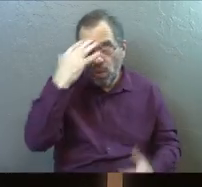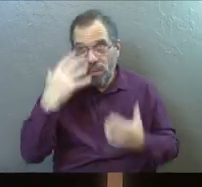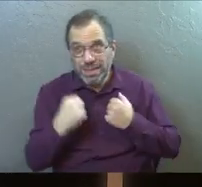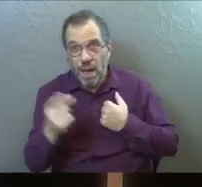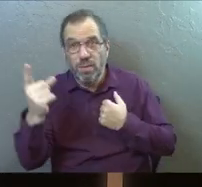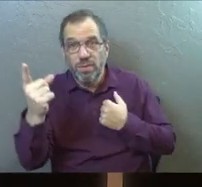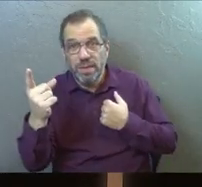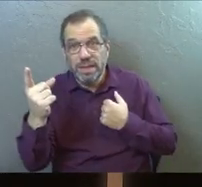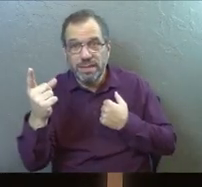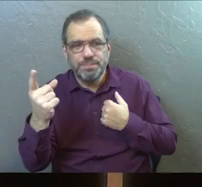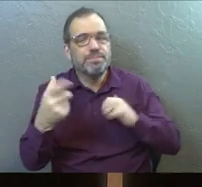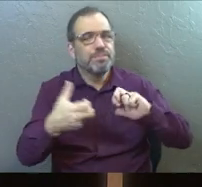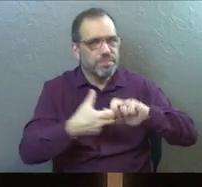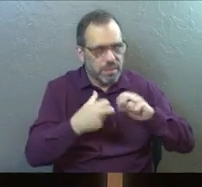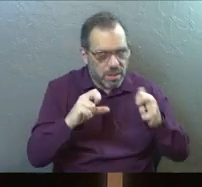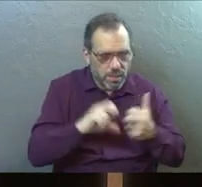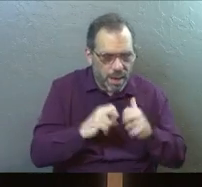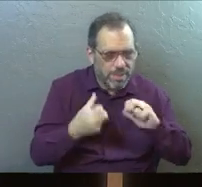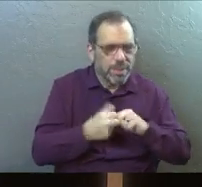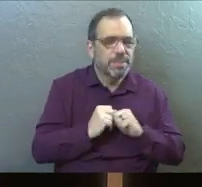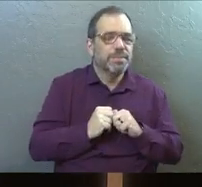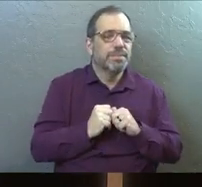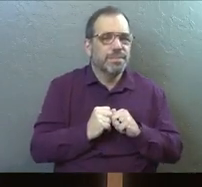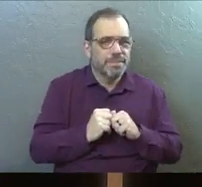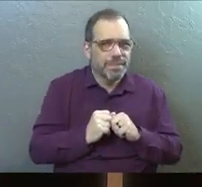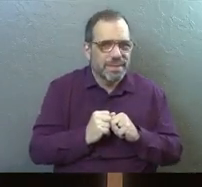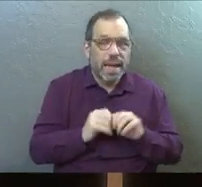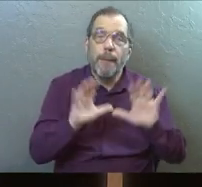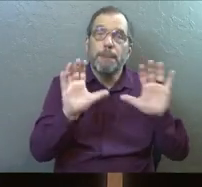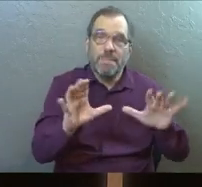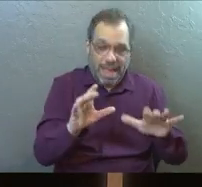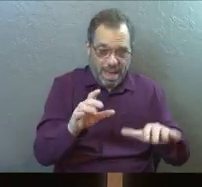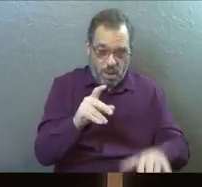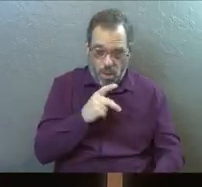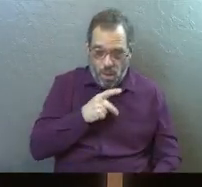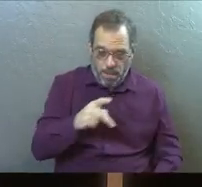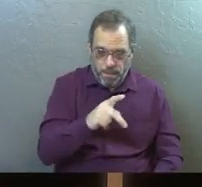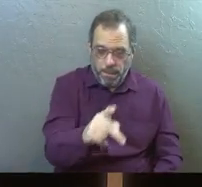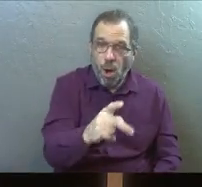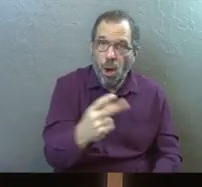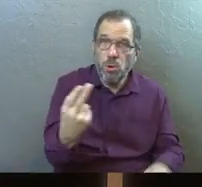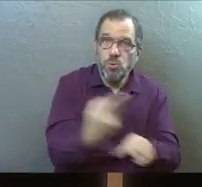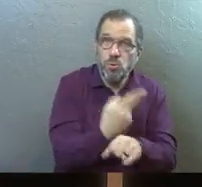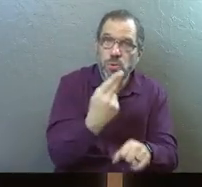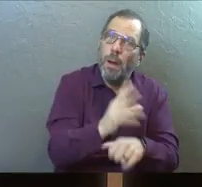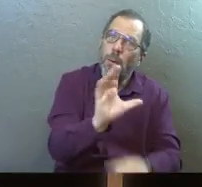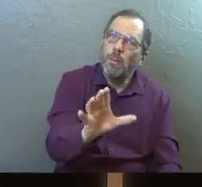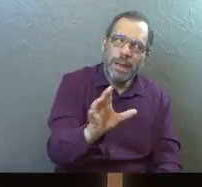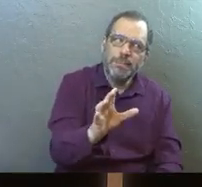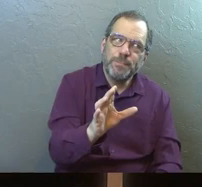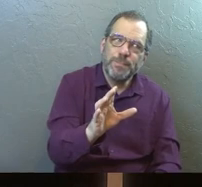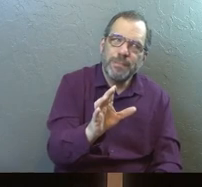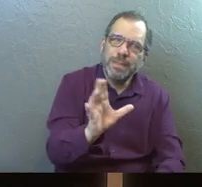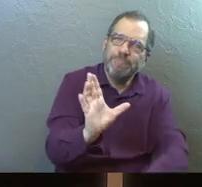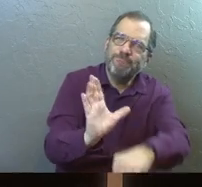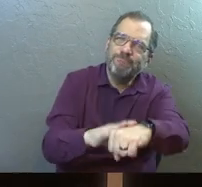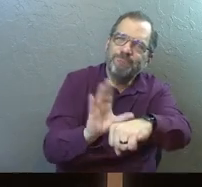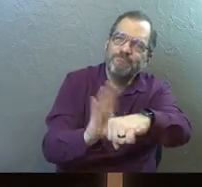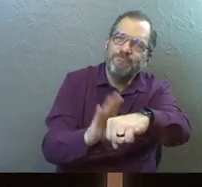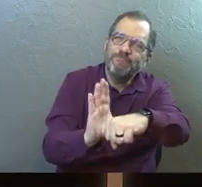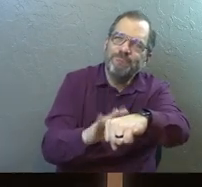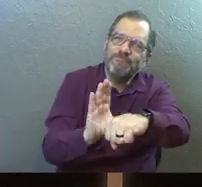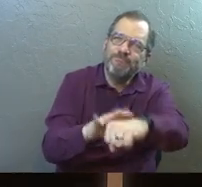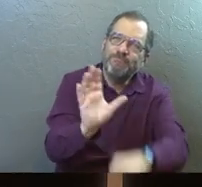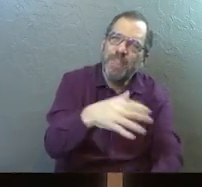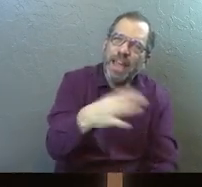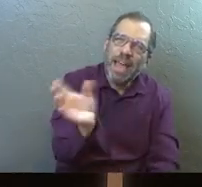for me, there's a problem. And and Paul's just using this idea as like a bit of a wake-up call to us and